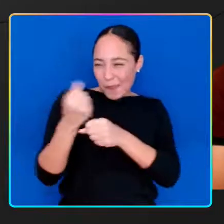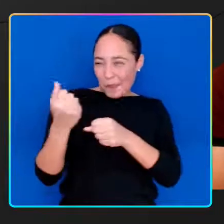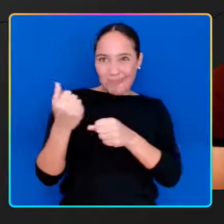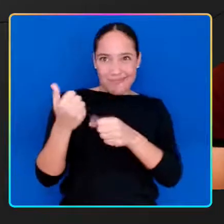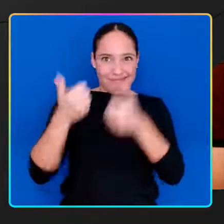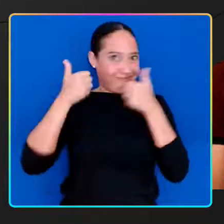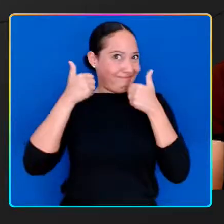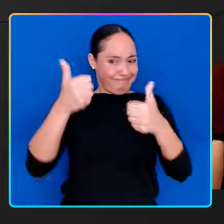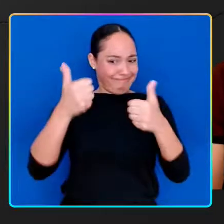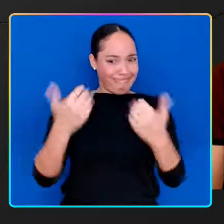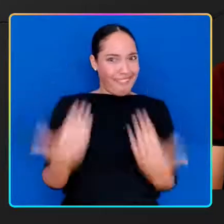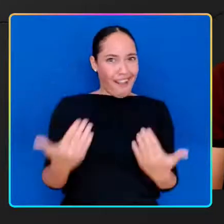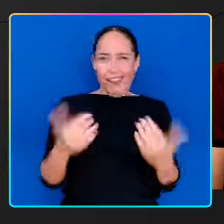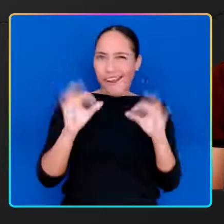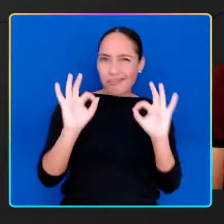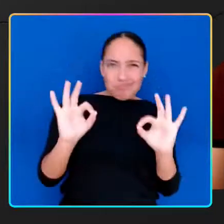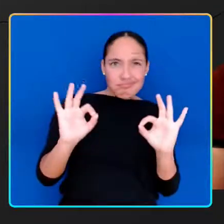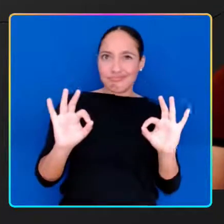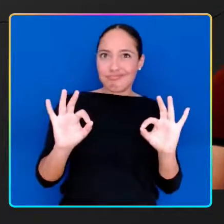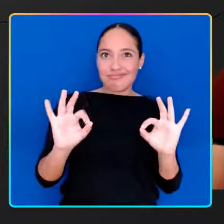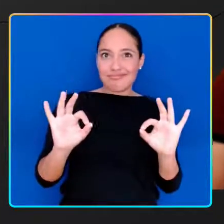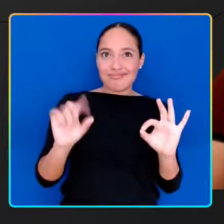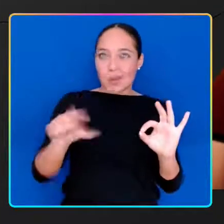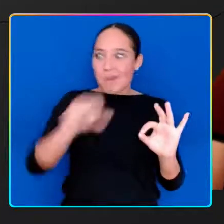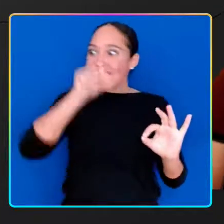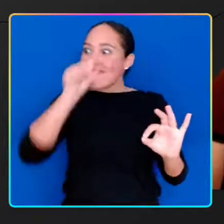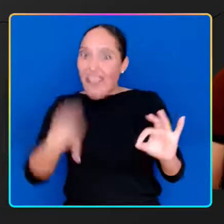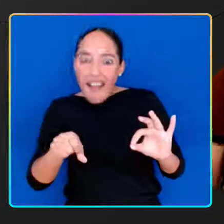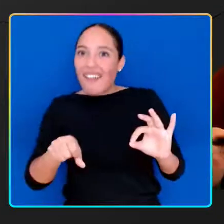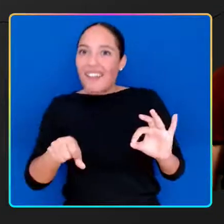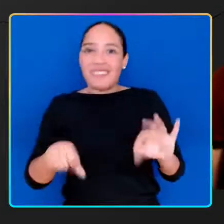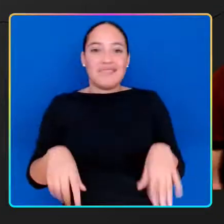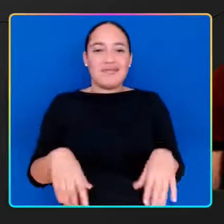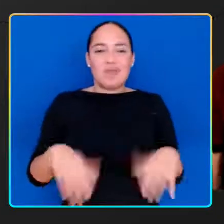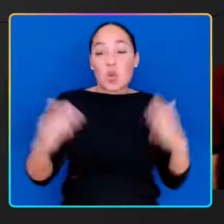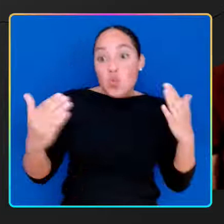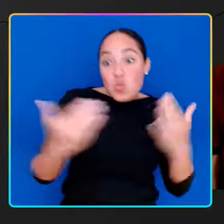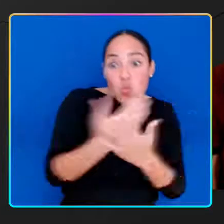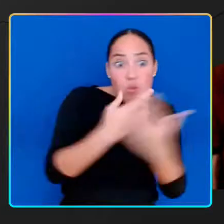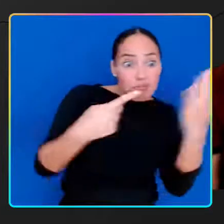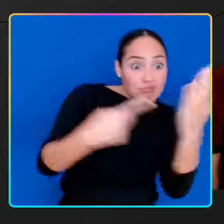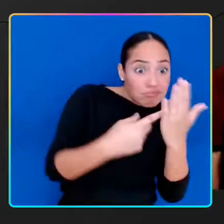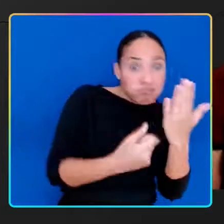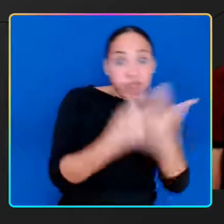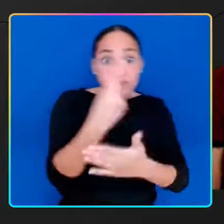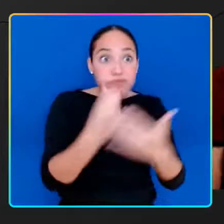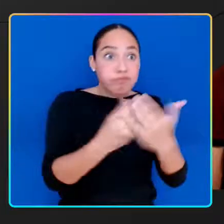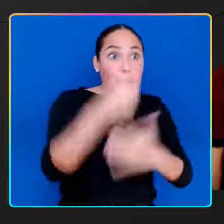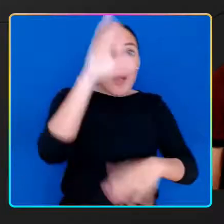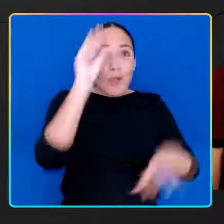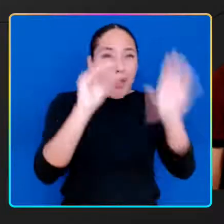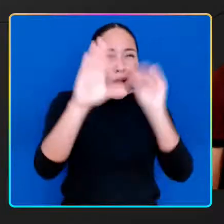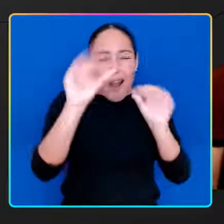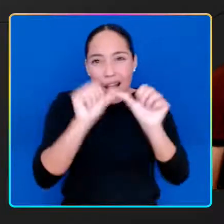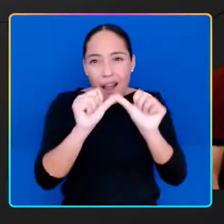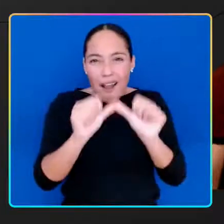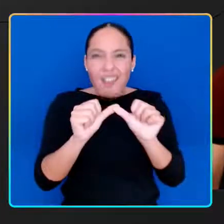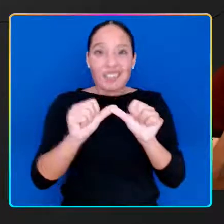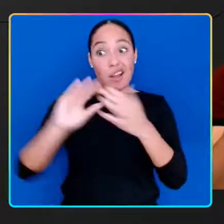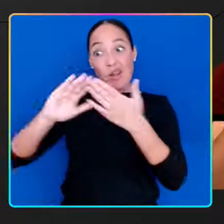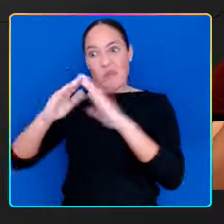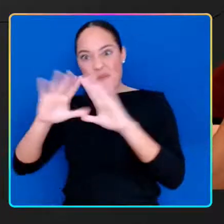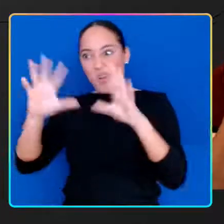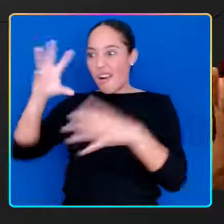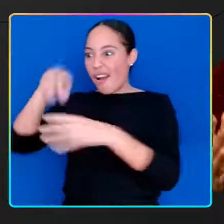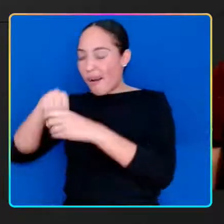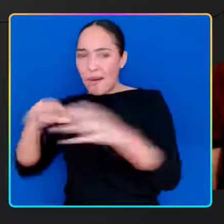you love with cool new technology and being part of the community. Doing speaking and